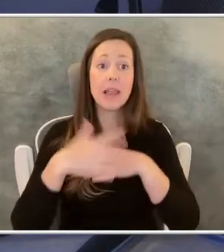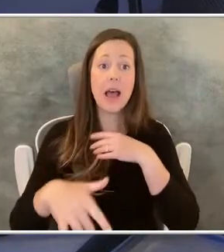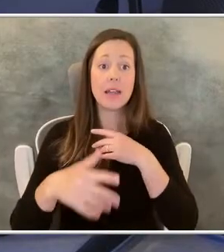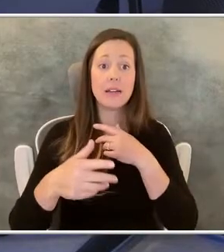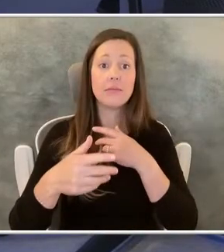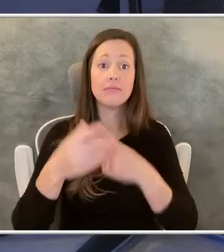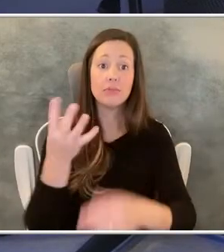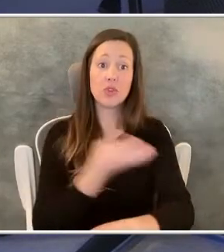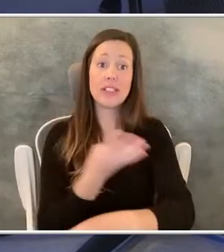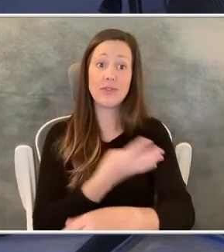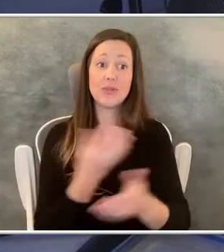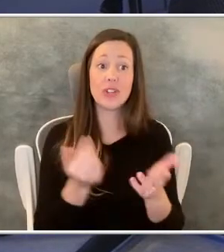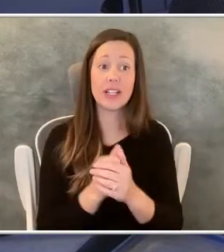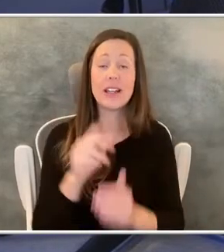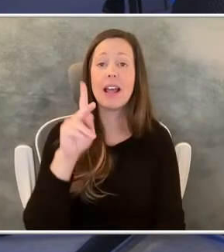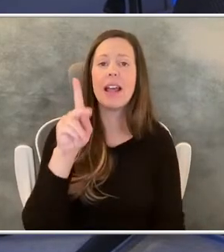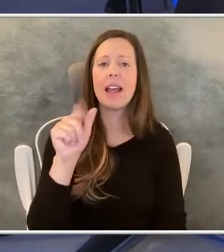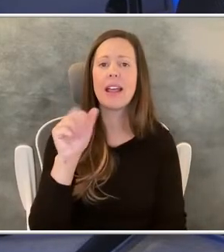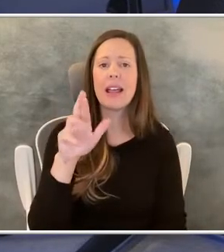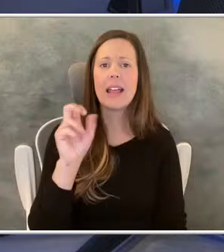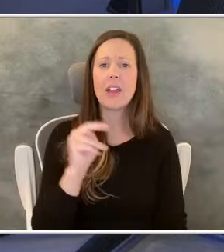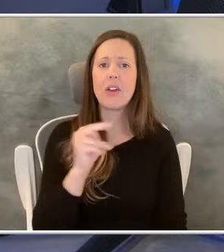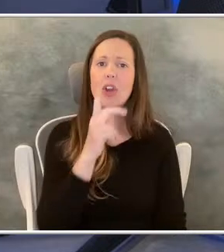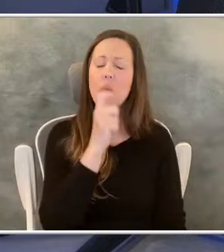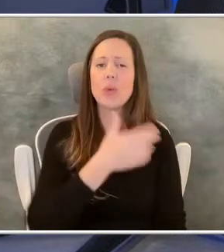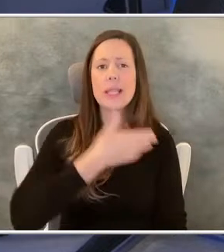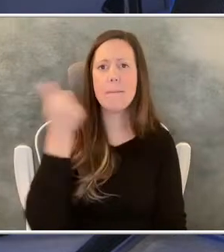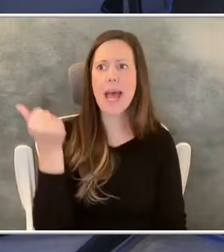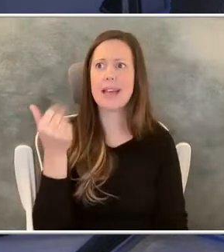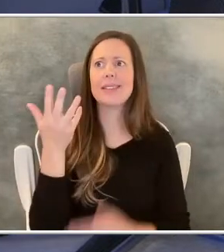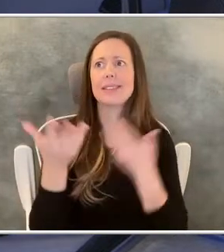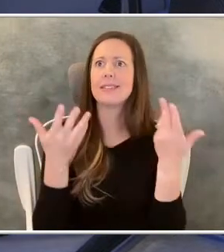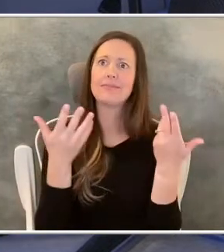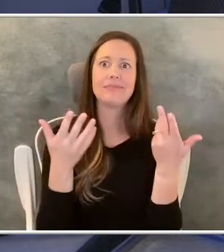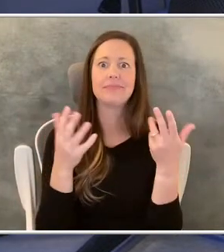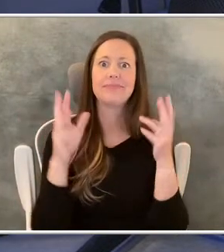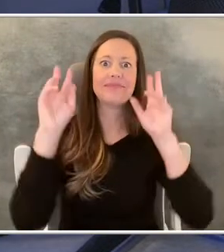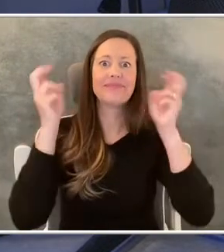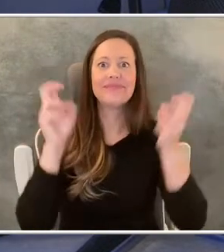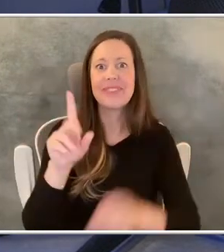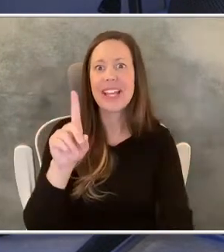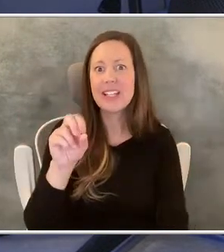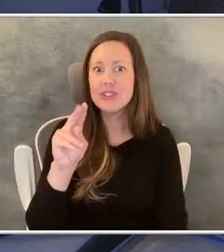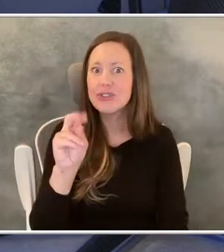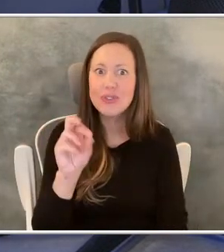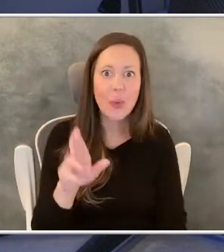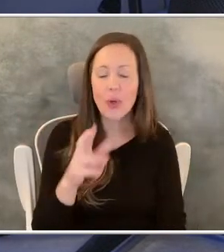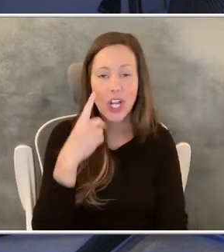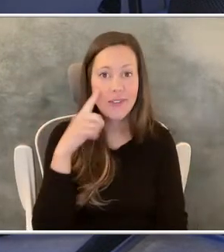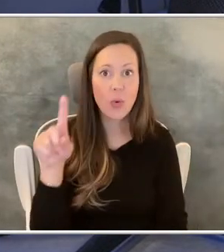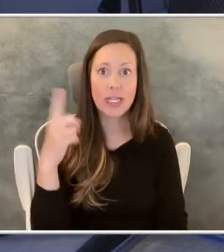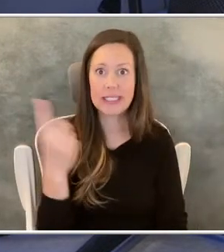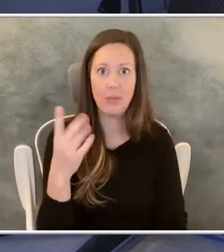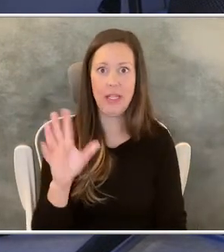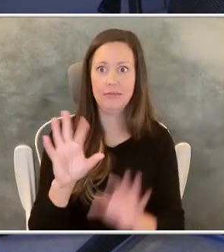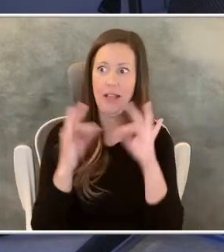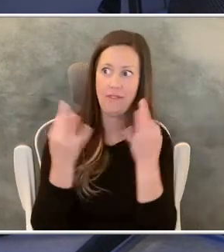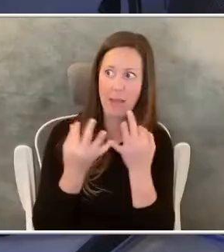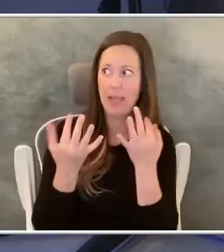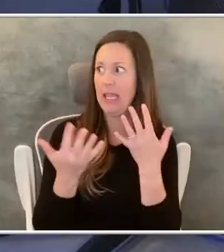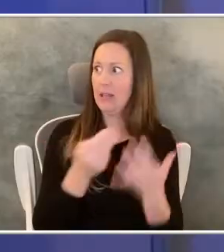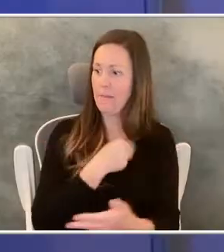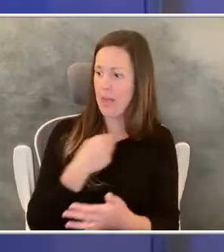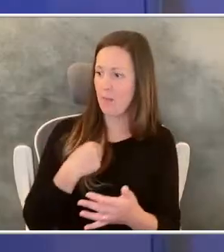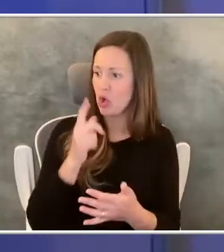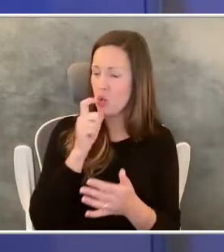best ideal donor for someone? I mean, we start with family, but what family members do you go to first?